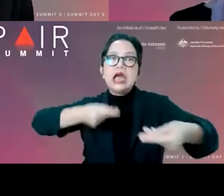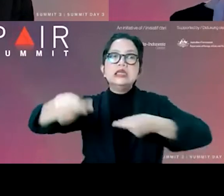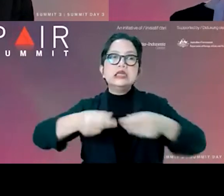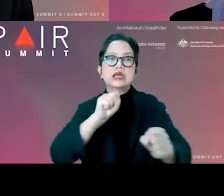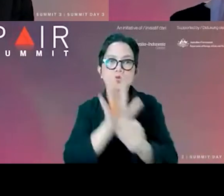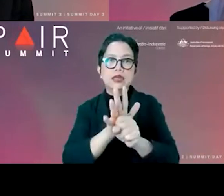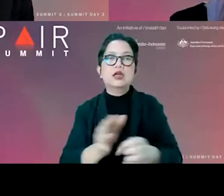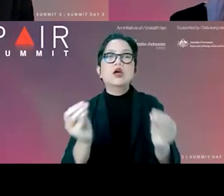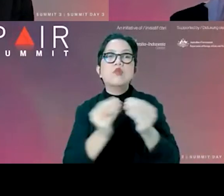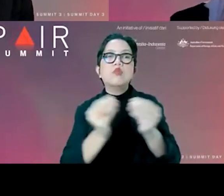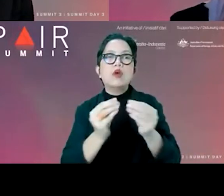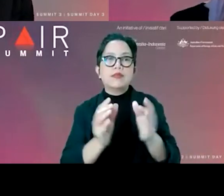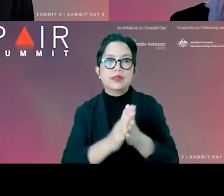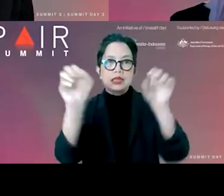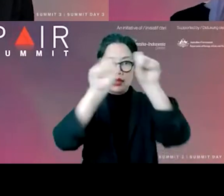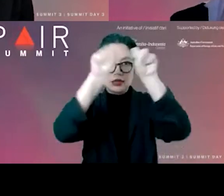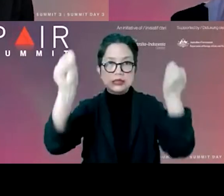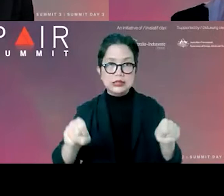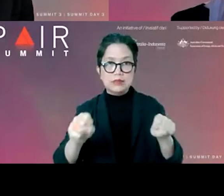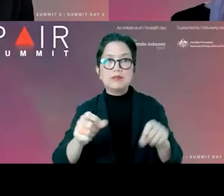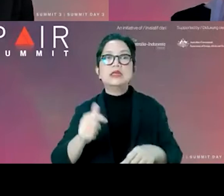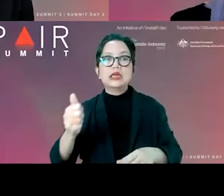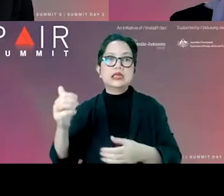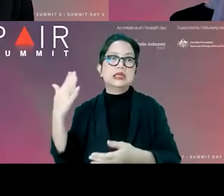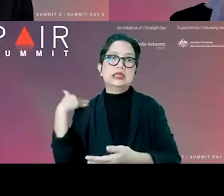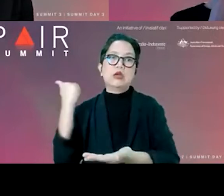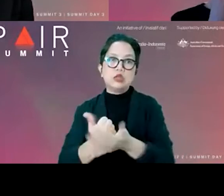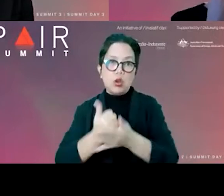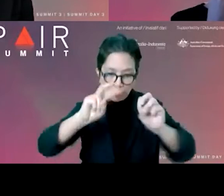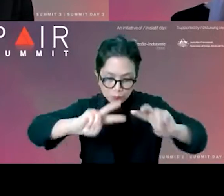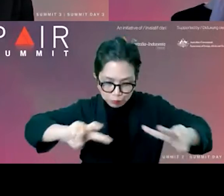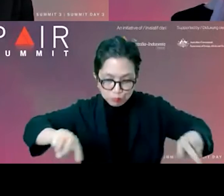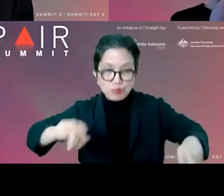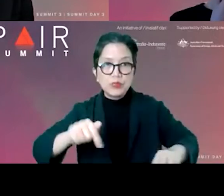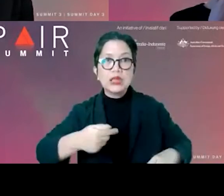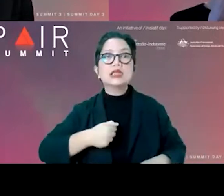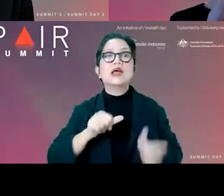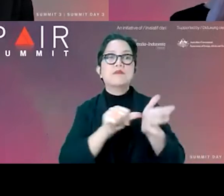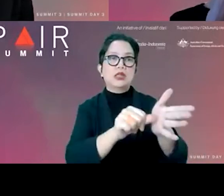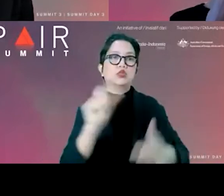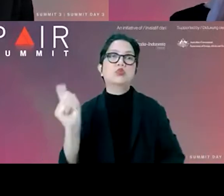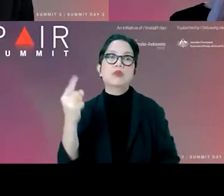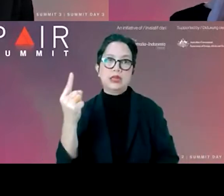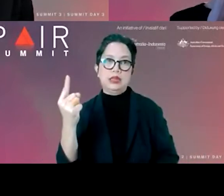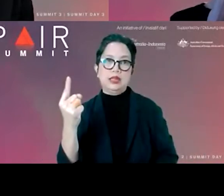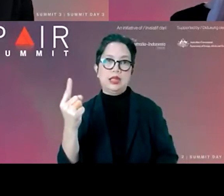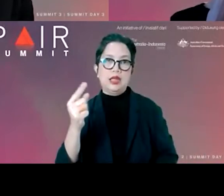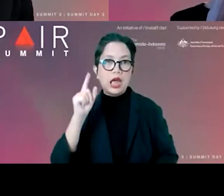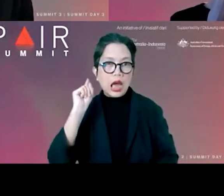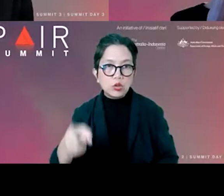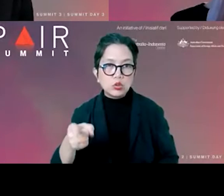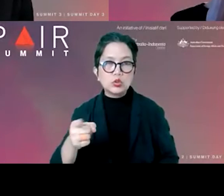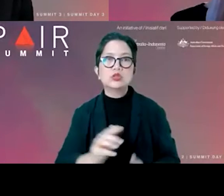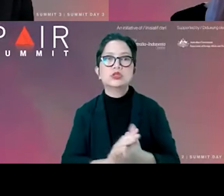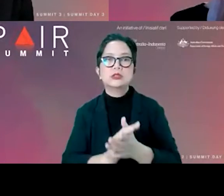help local and national governments to decide how to maximize economic activity